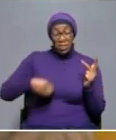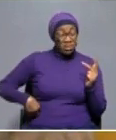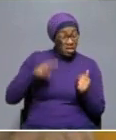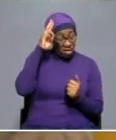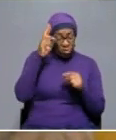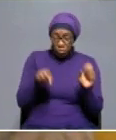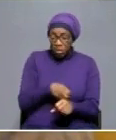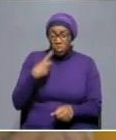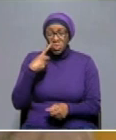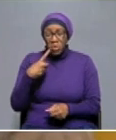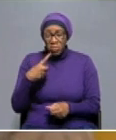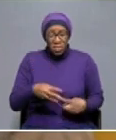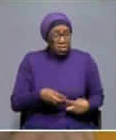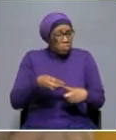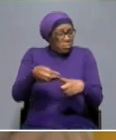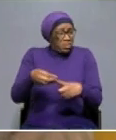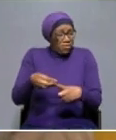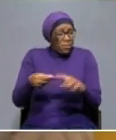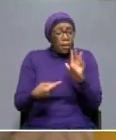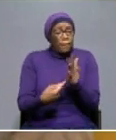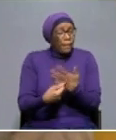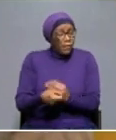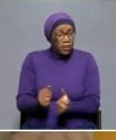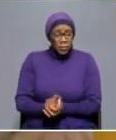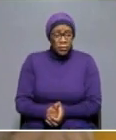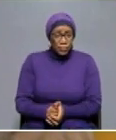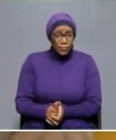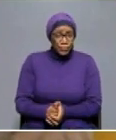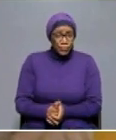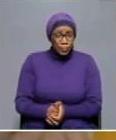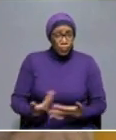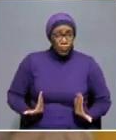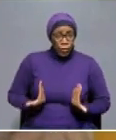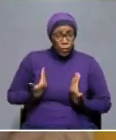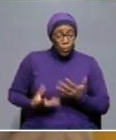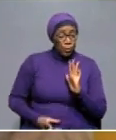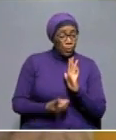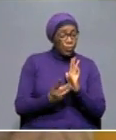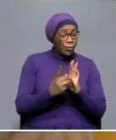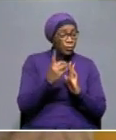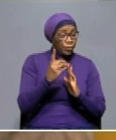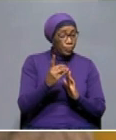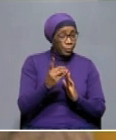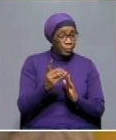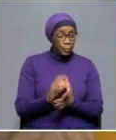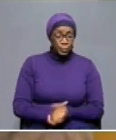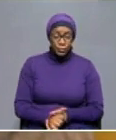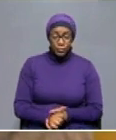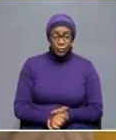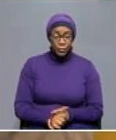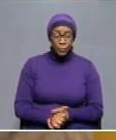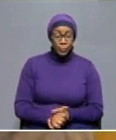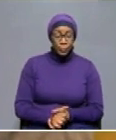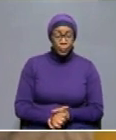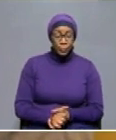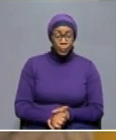than a few individual initiatives. But the key, obviously, to youth solving youth unemployment and